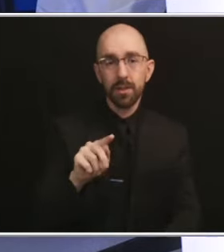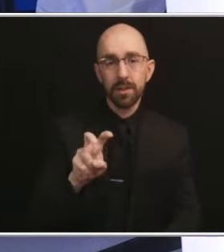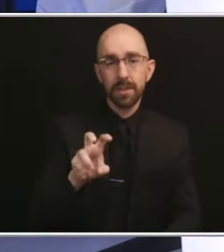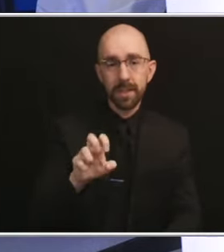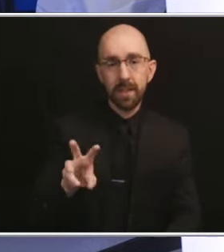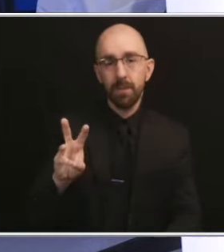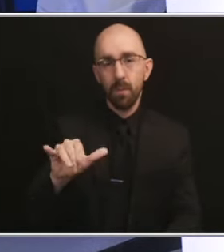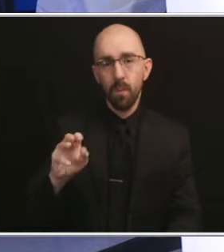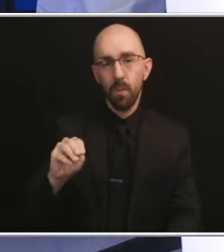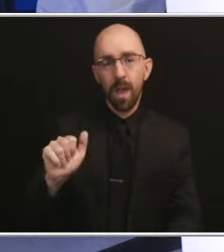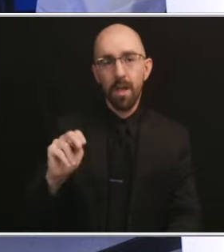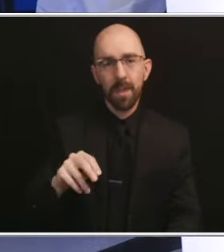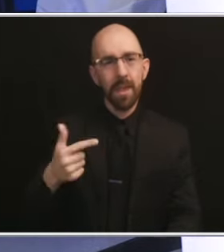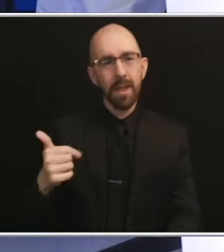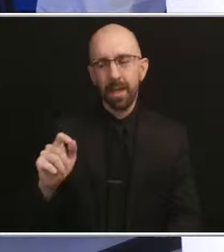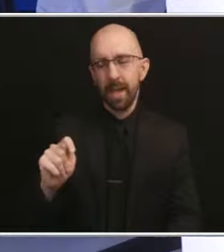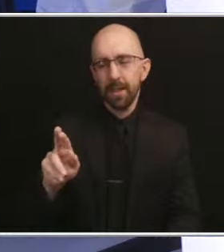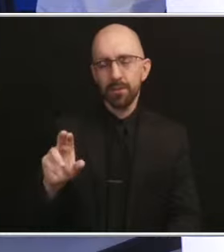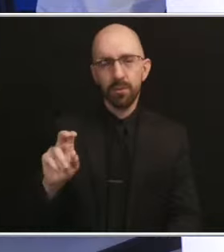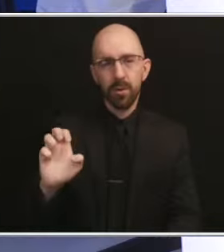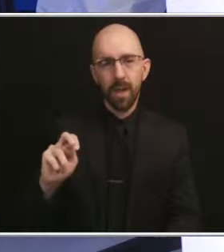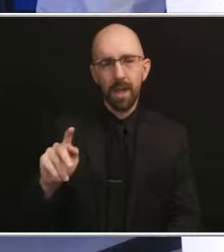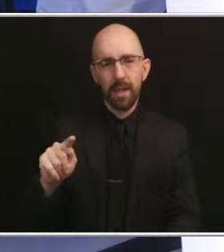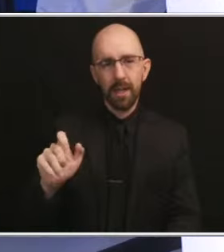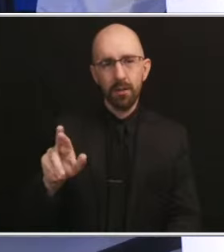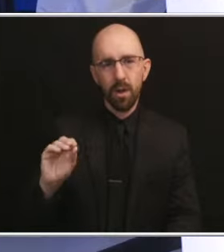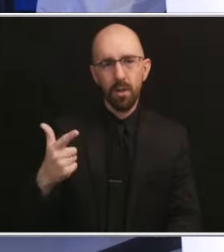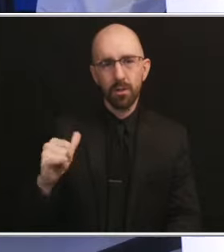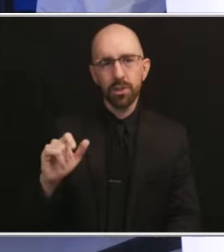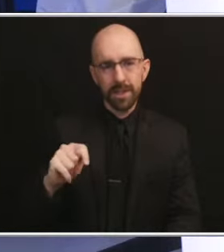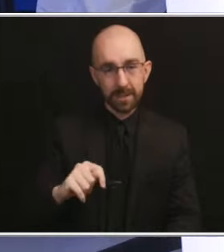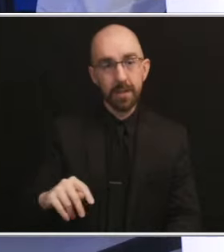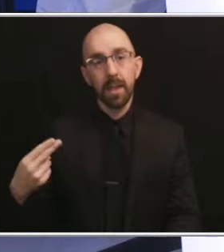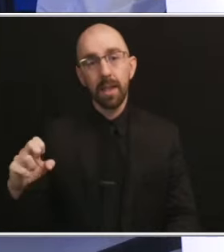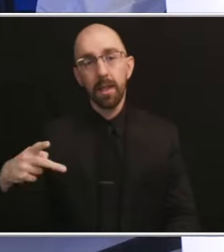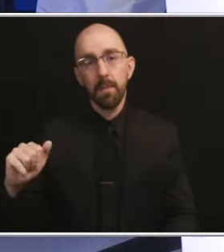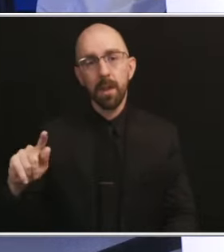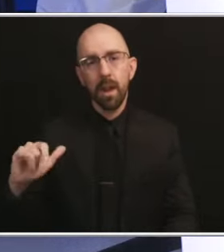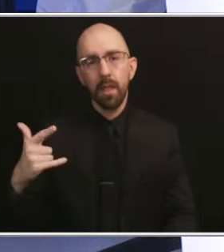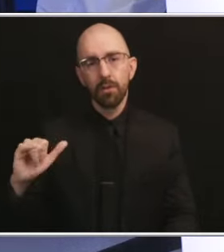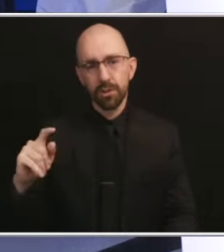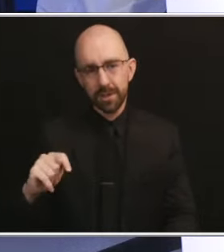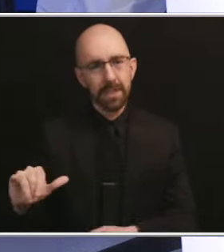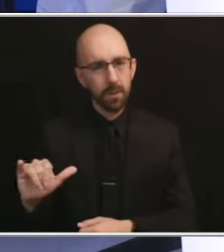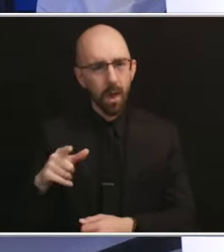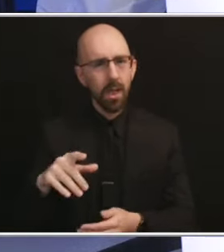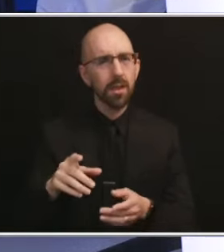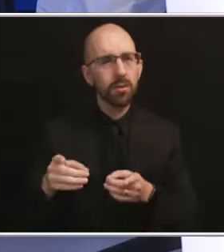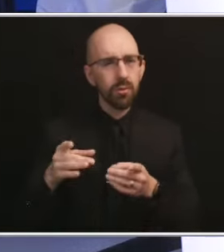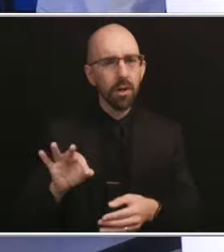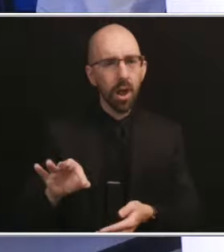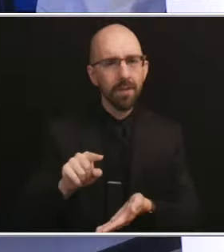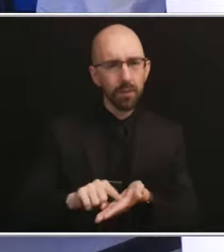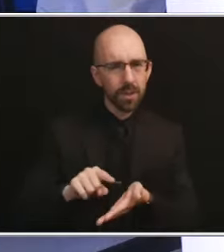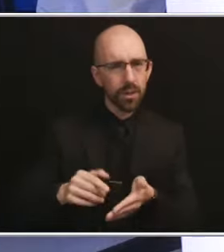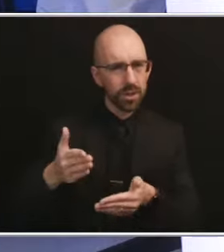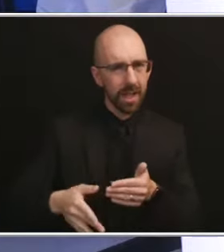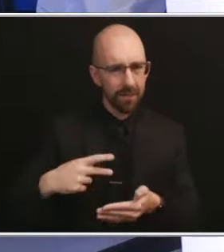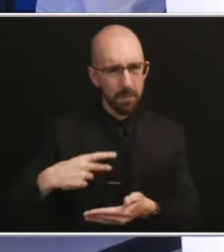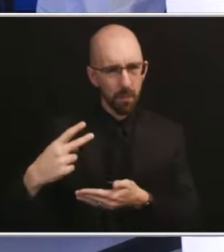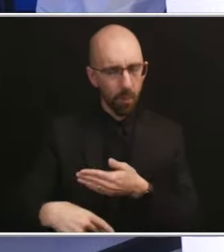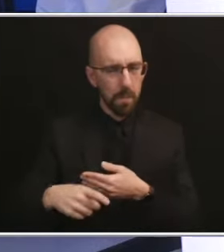gastroenterologist and hepatologist and director of our liver center, which is our research side of our program. He's been involved in